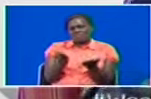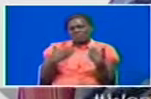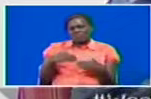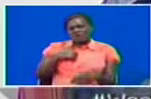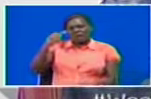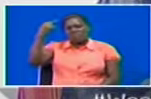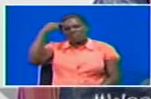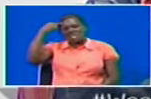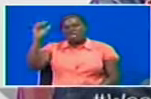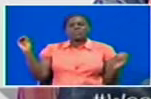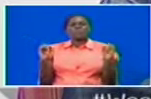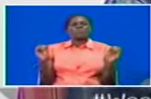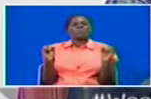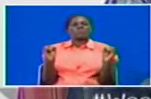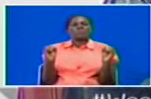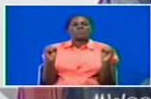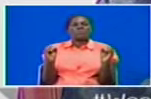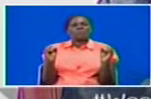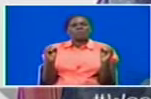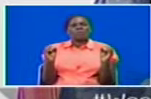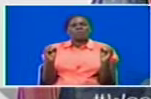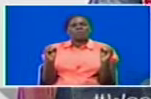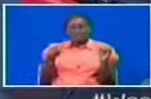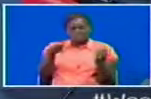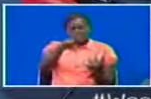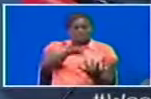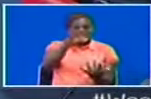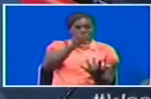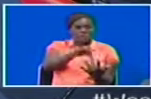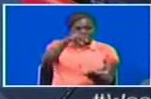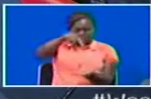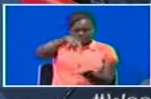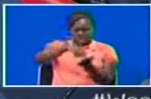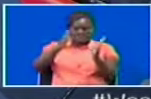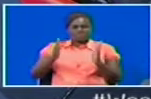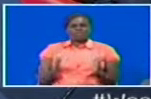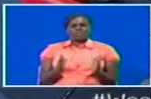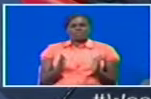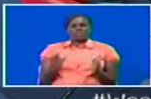brain, and I think Meru people are very brainy. So they are going to choose the alternative government,